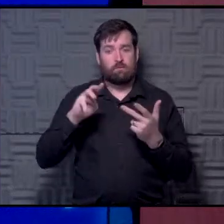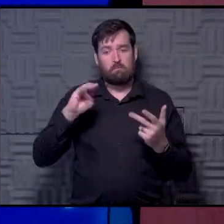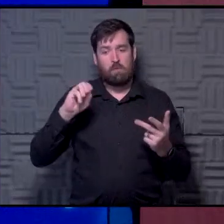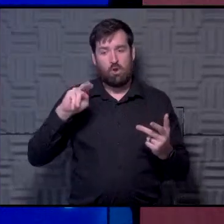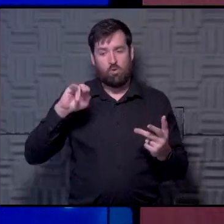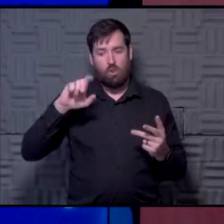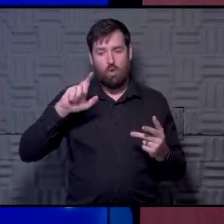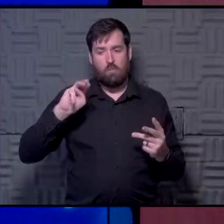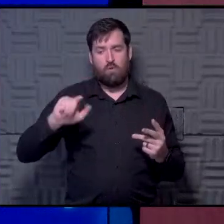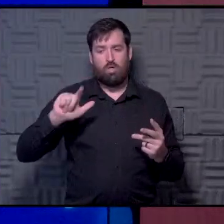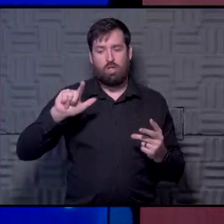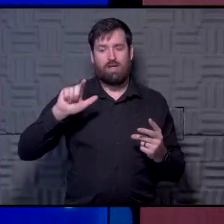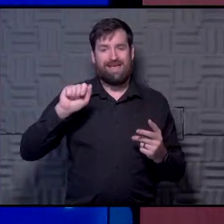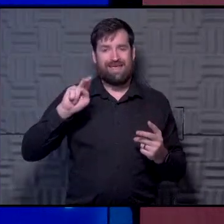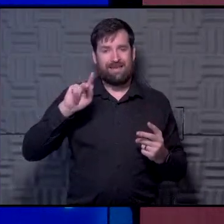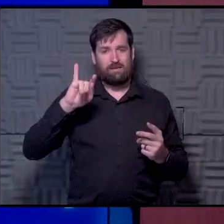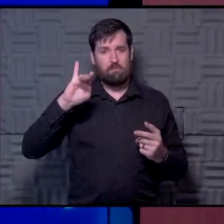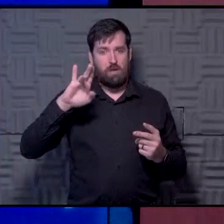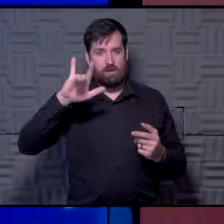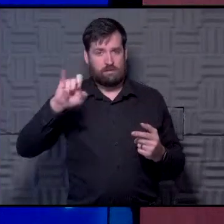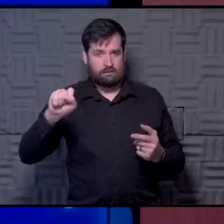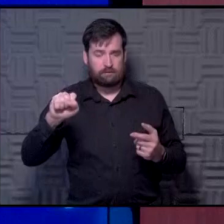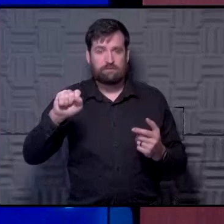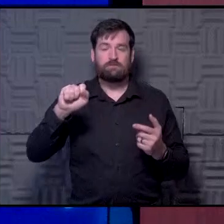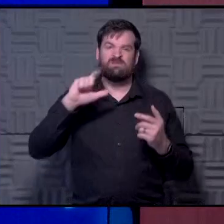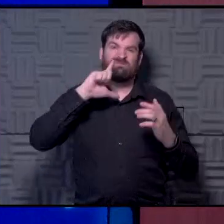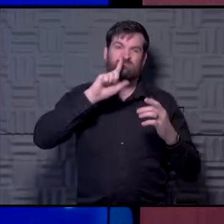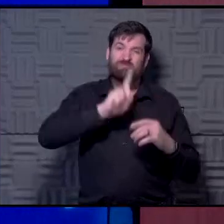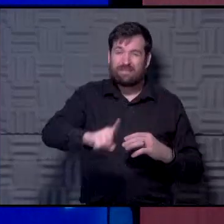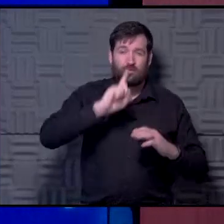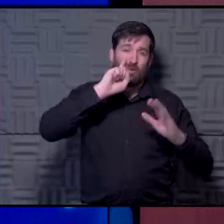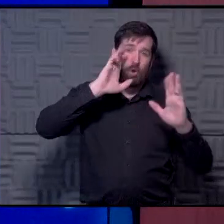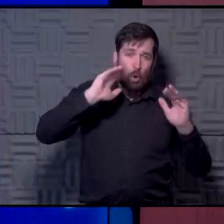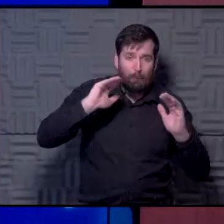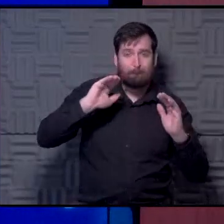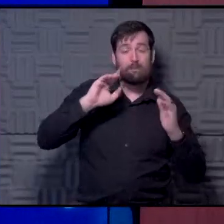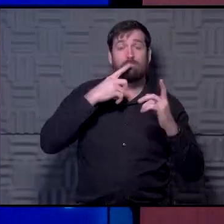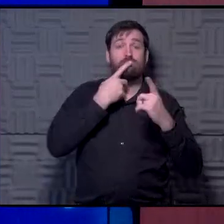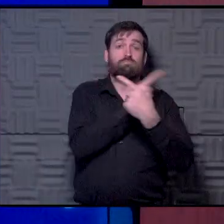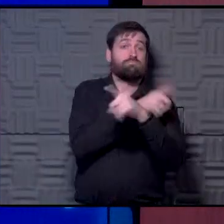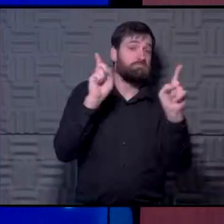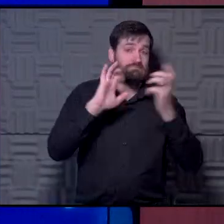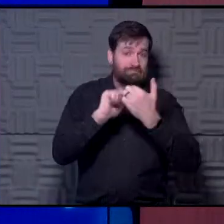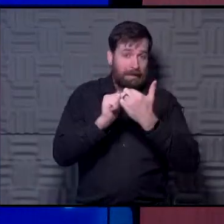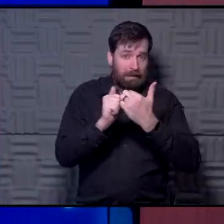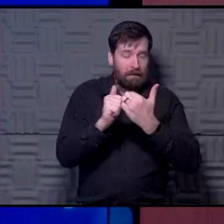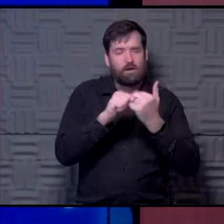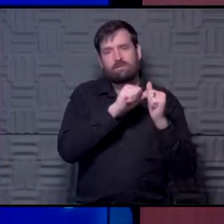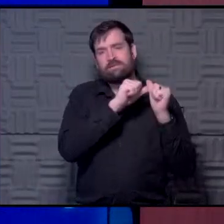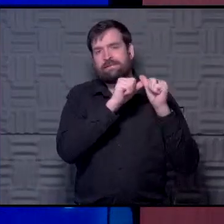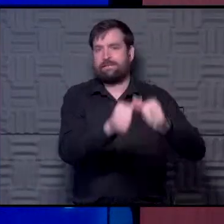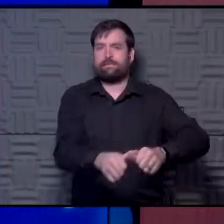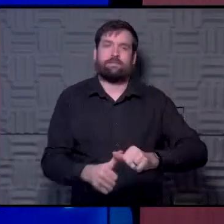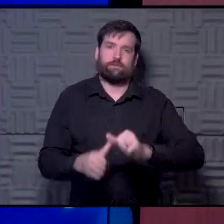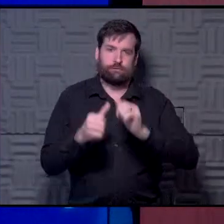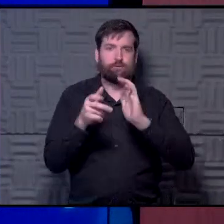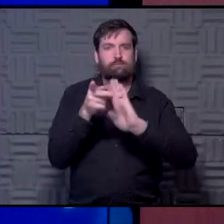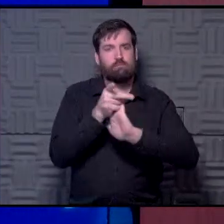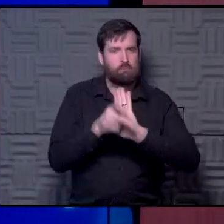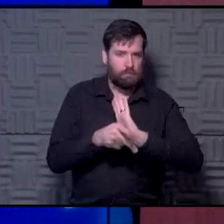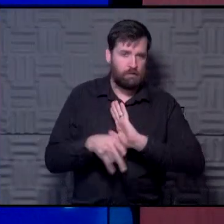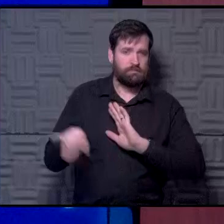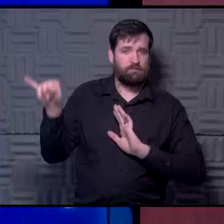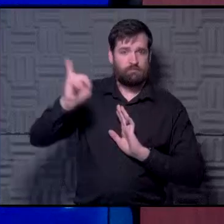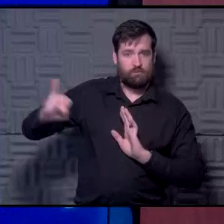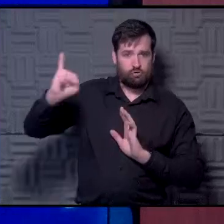monoclonal antibodies. There is real hope. But that hope can best be realized if we continue to follow the pillars of